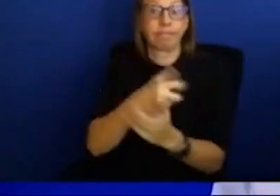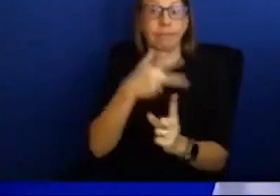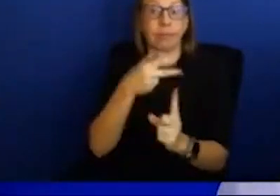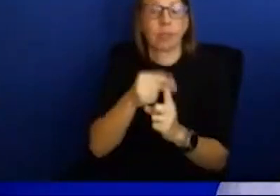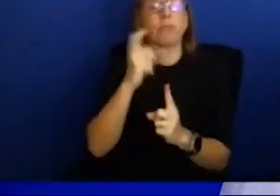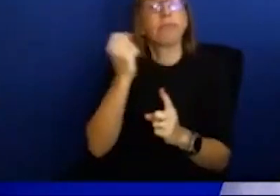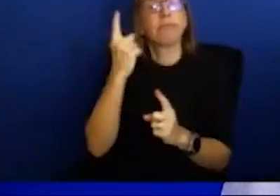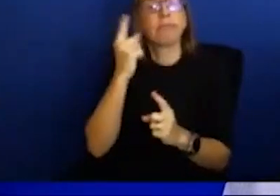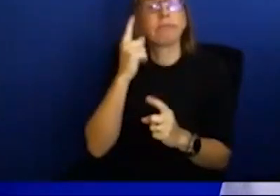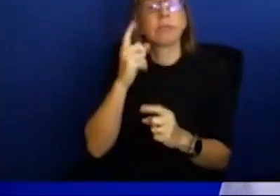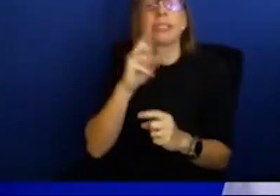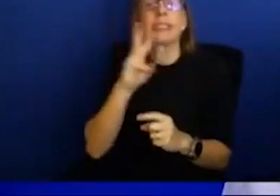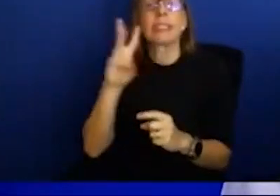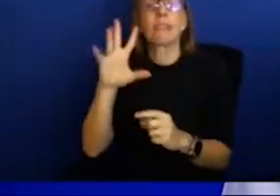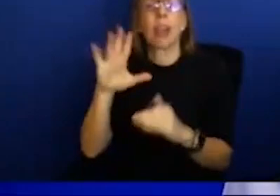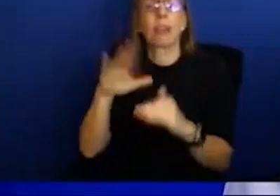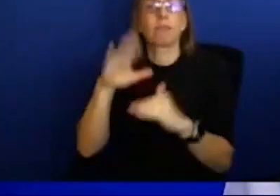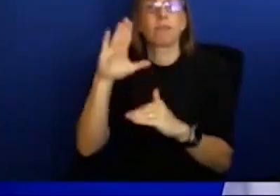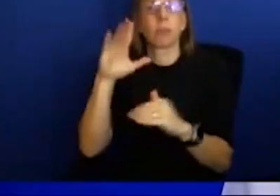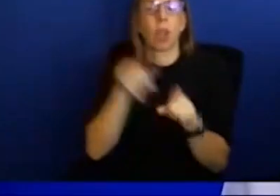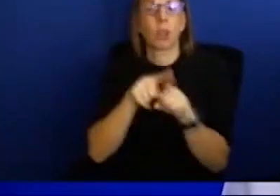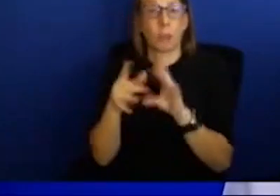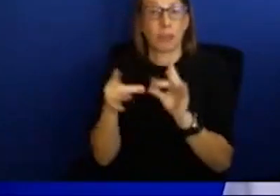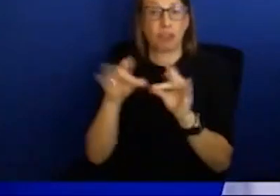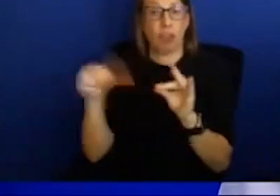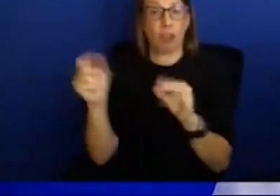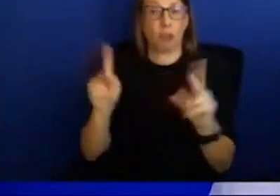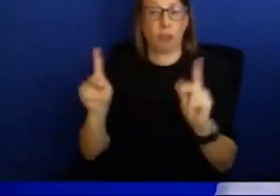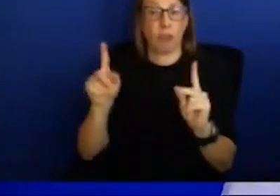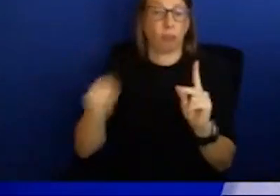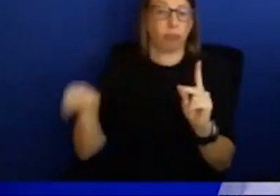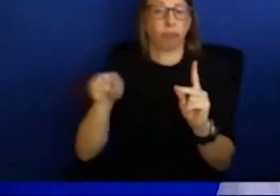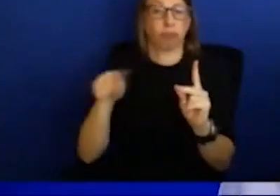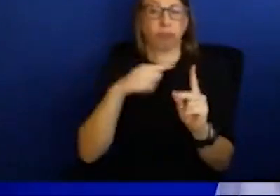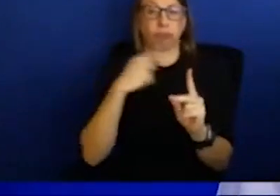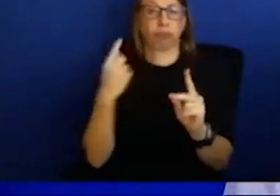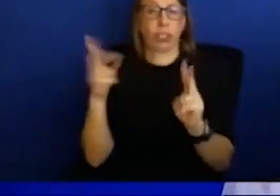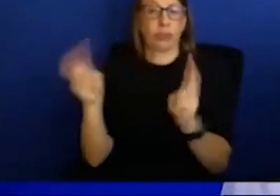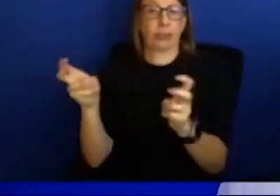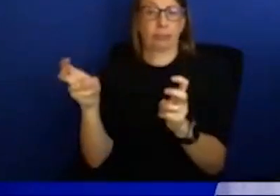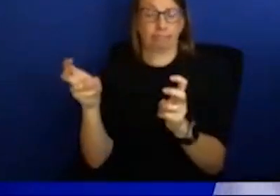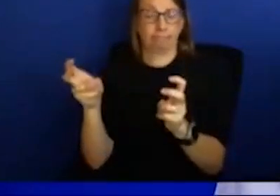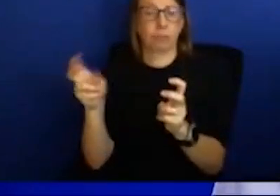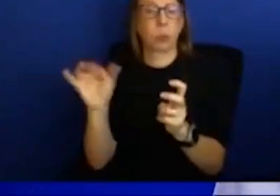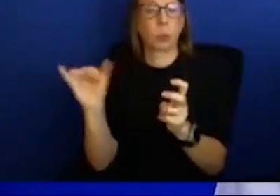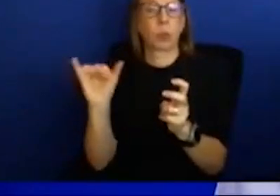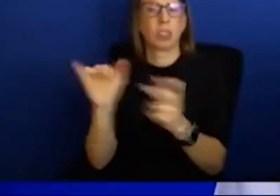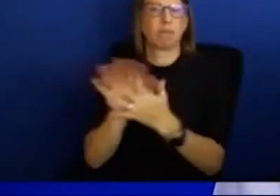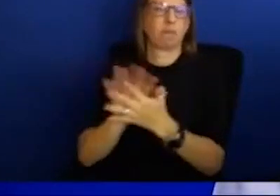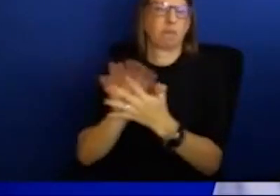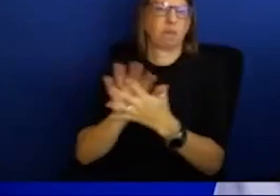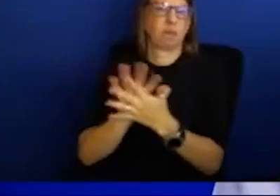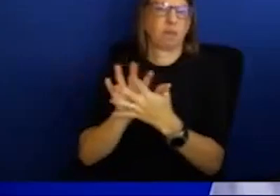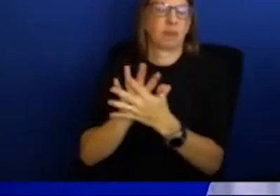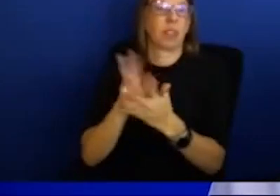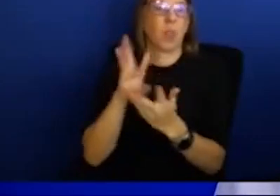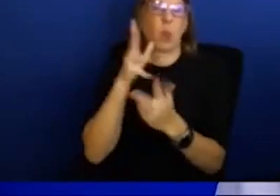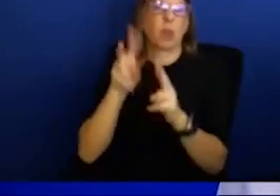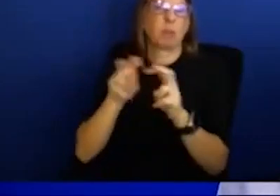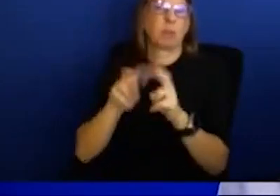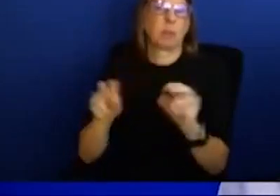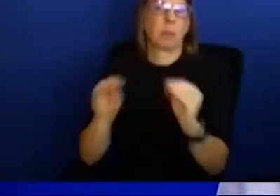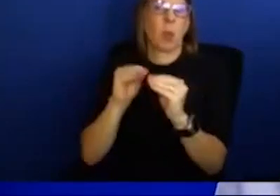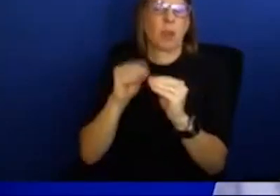65, but they also mention other people who are at risk. That continues to be vague, so we'll look for further details on that. We